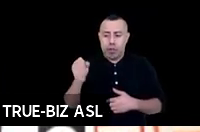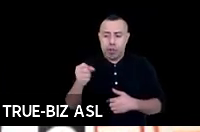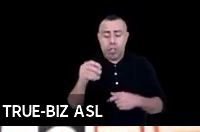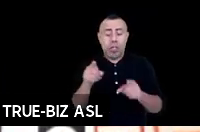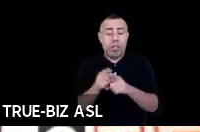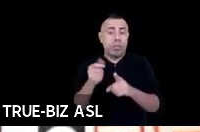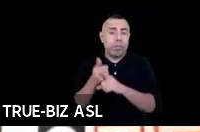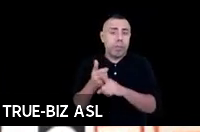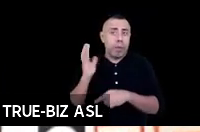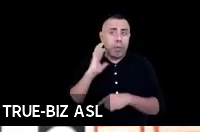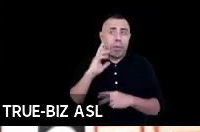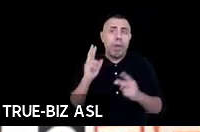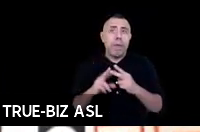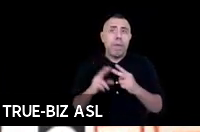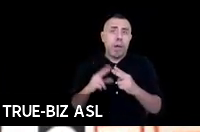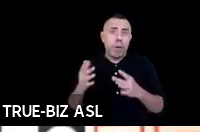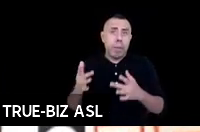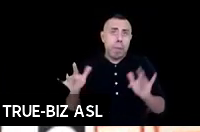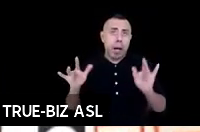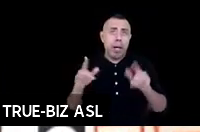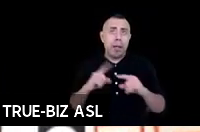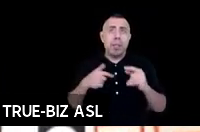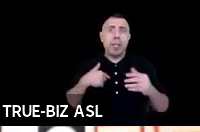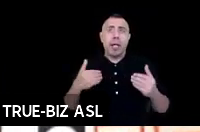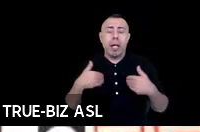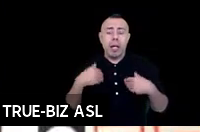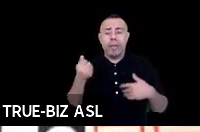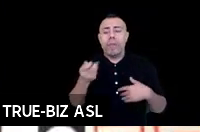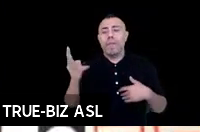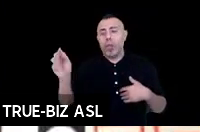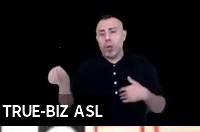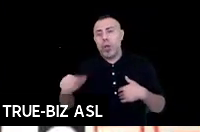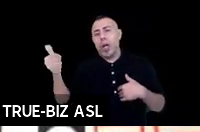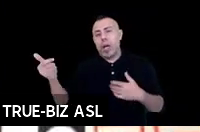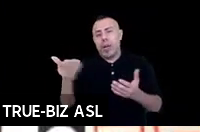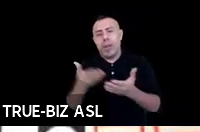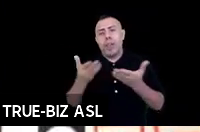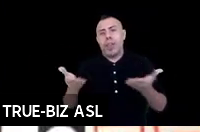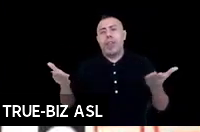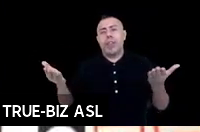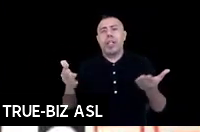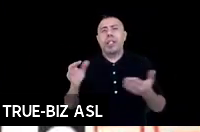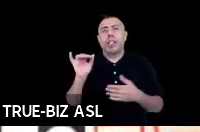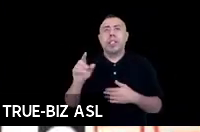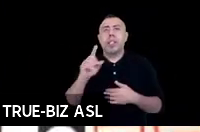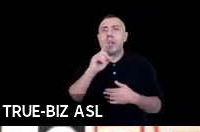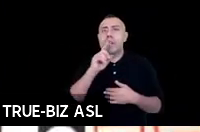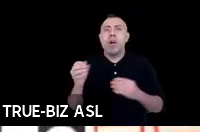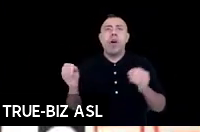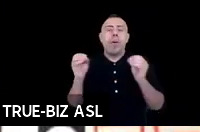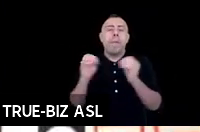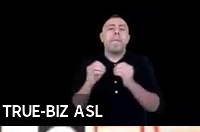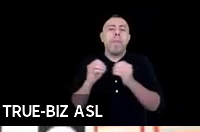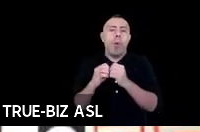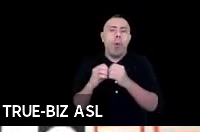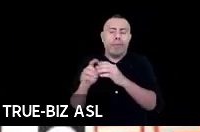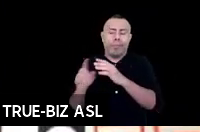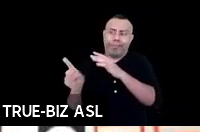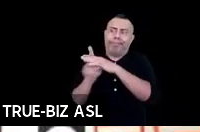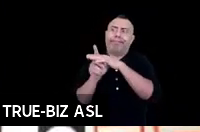usually very mild, but I have like a number of other things that have been like more prominently featured.